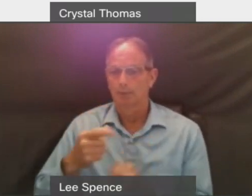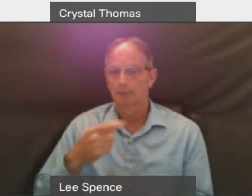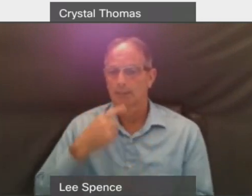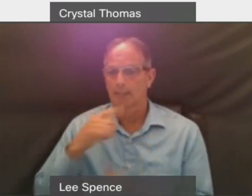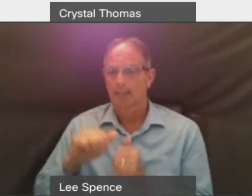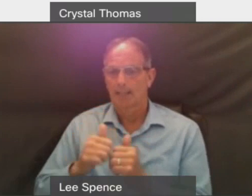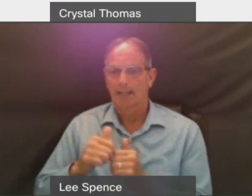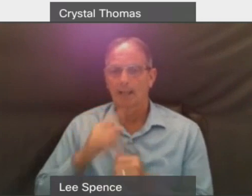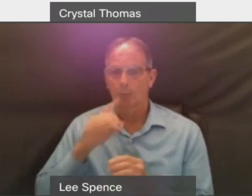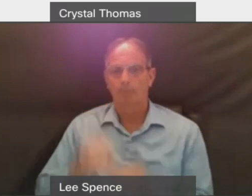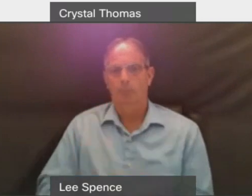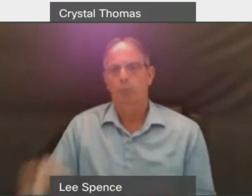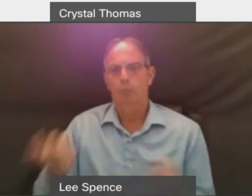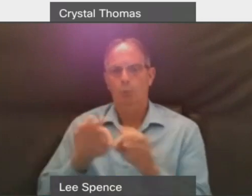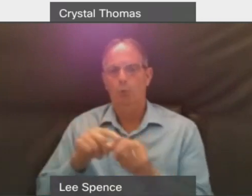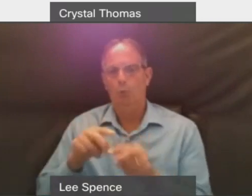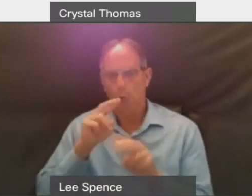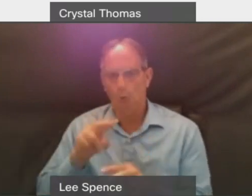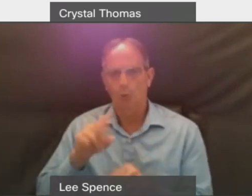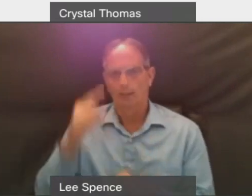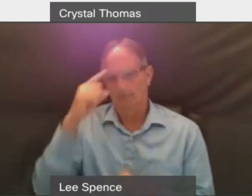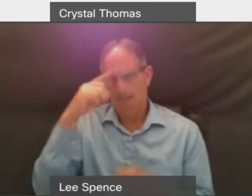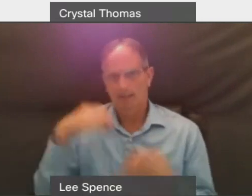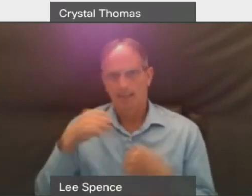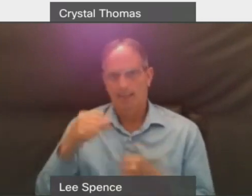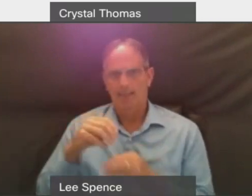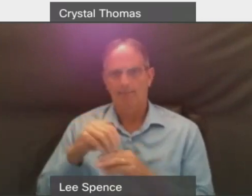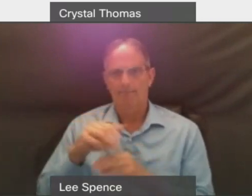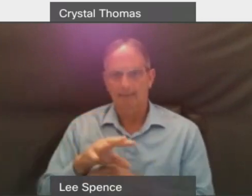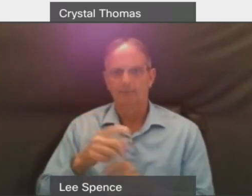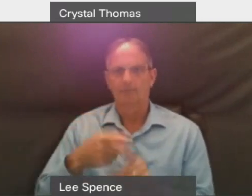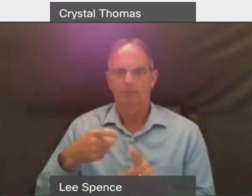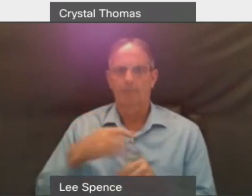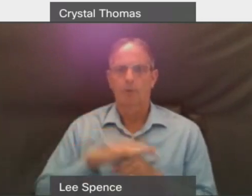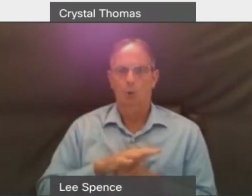how crucial it is to look at mental health effects of the pandemic